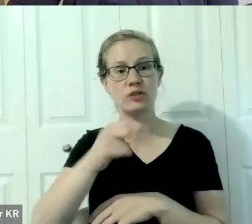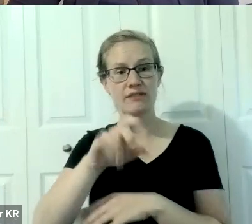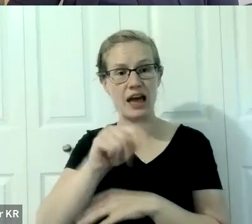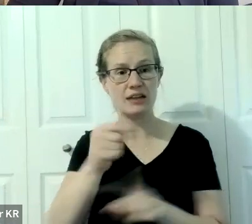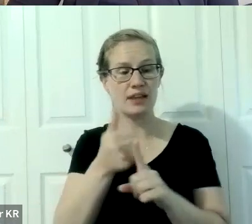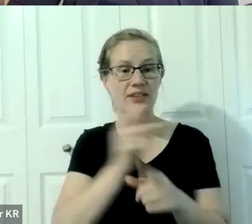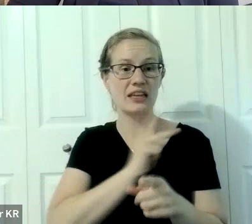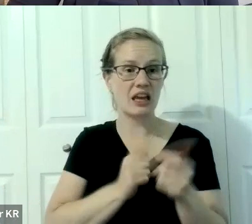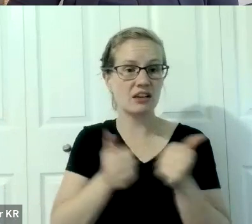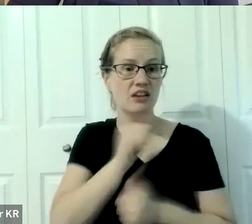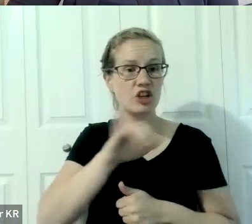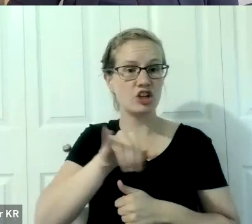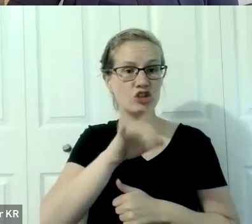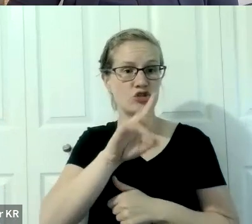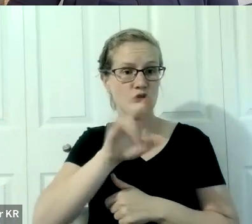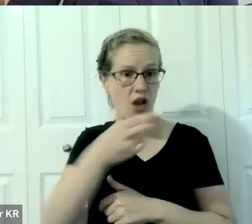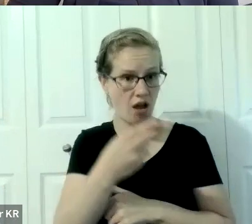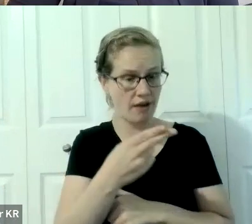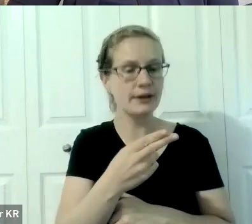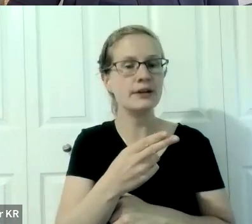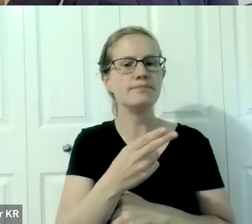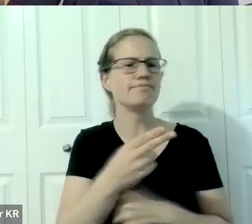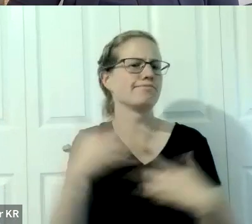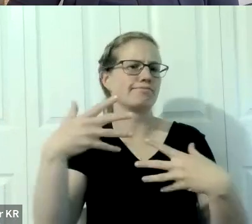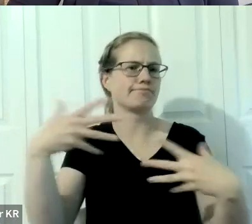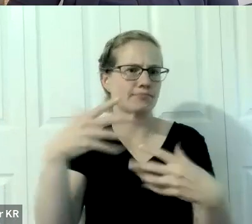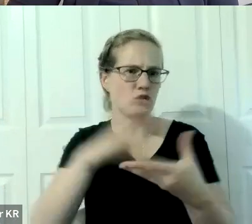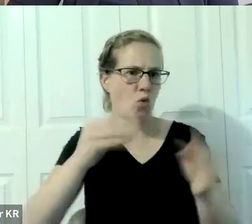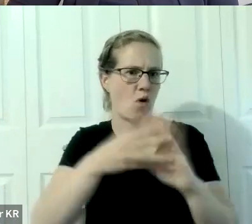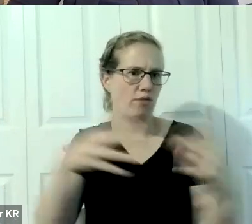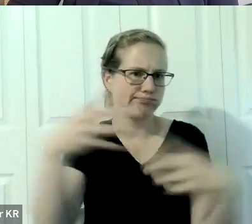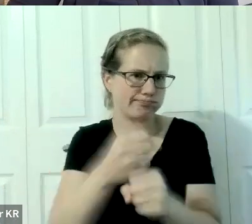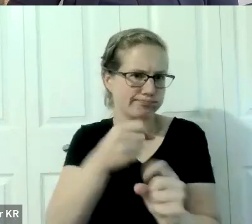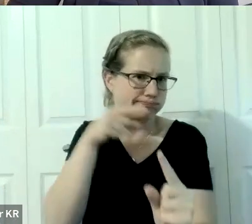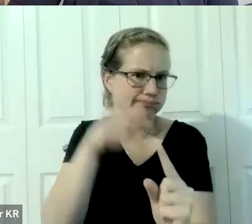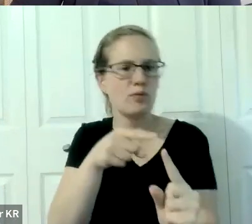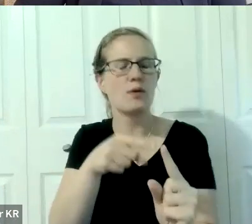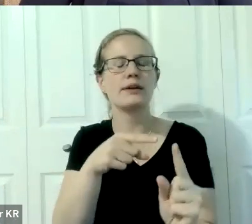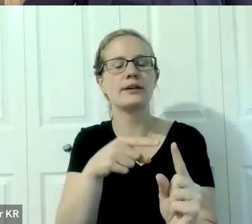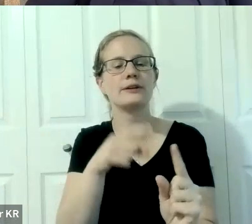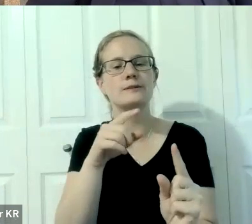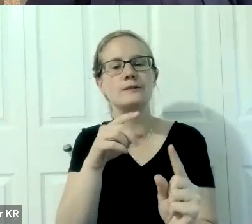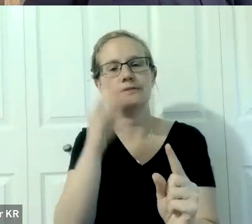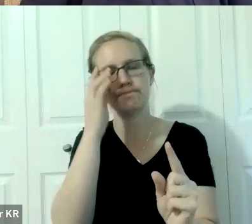of Judah. And to boil the story down to a short